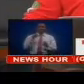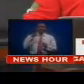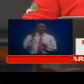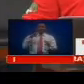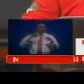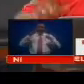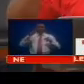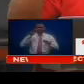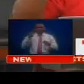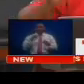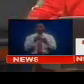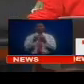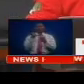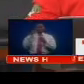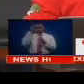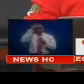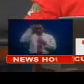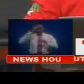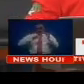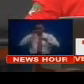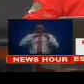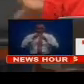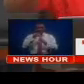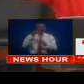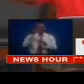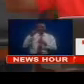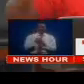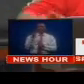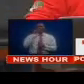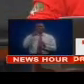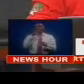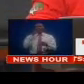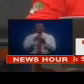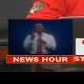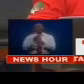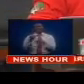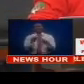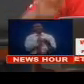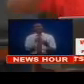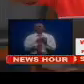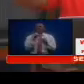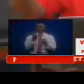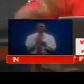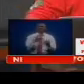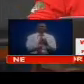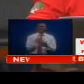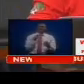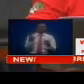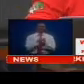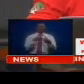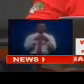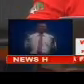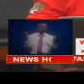Akosombo dam. Abra usi akosombo dam. Omusi osei gana sika. Na wabo gana